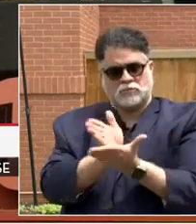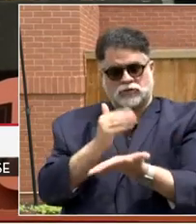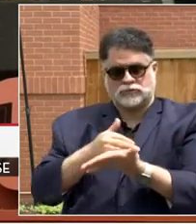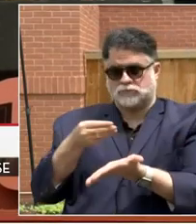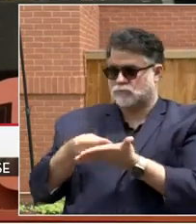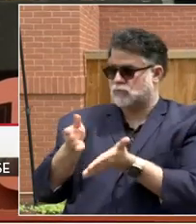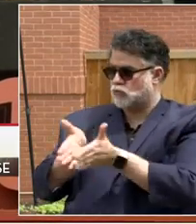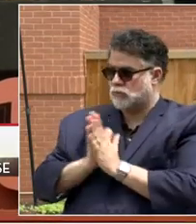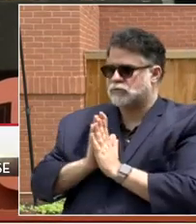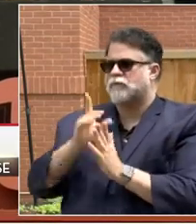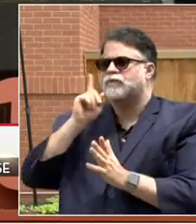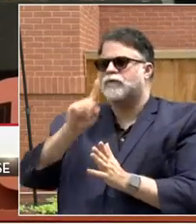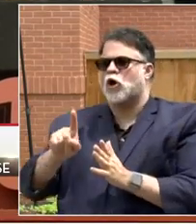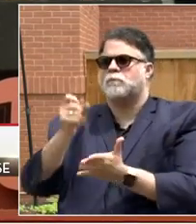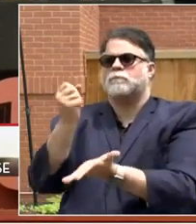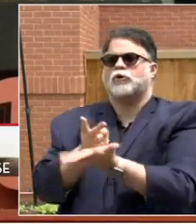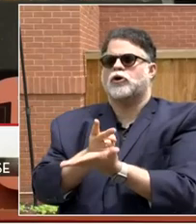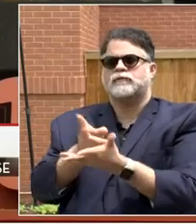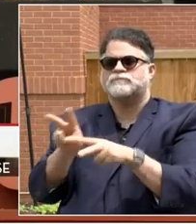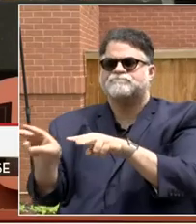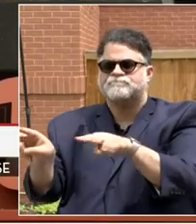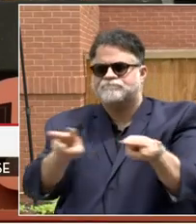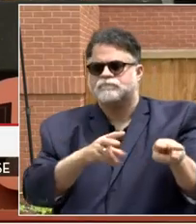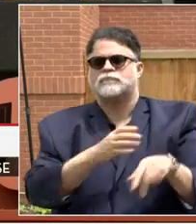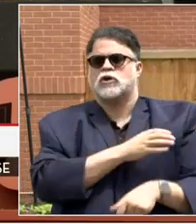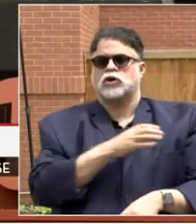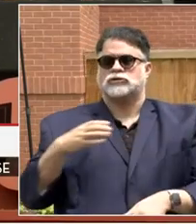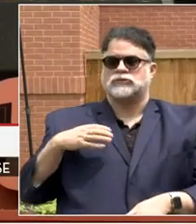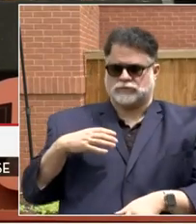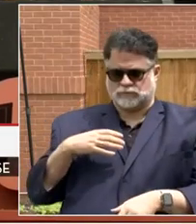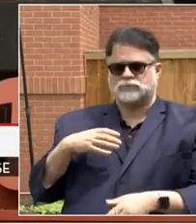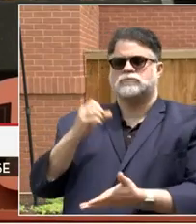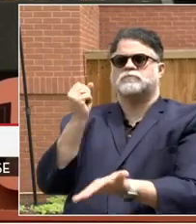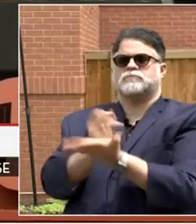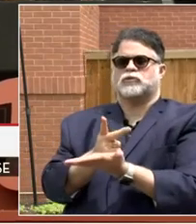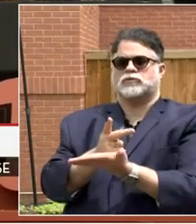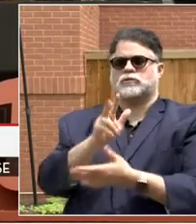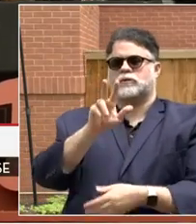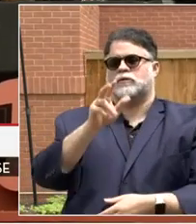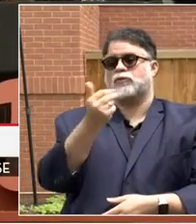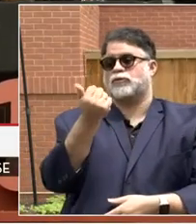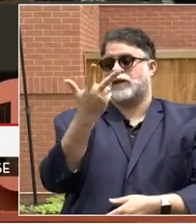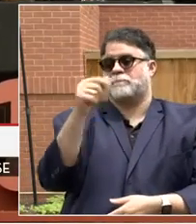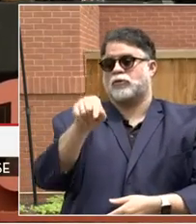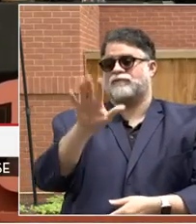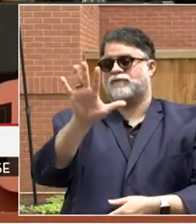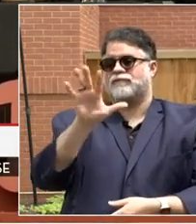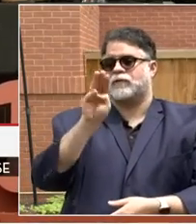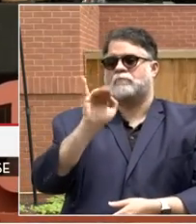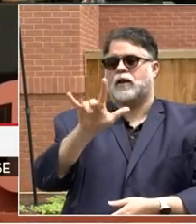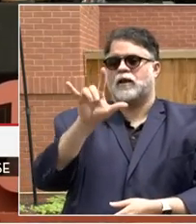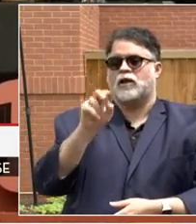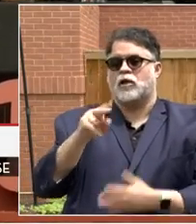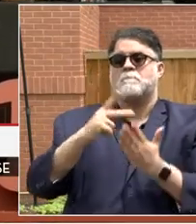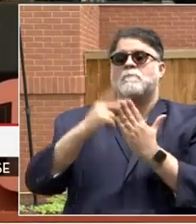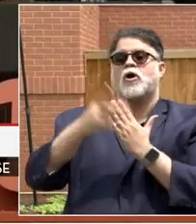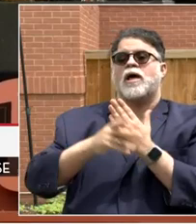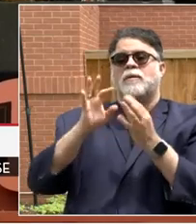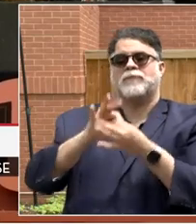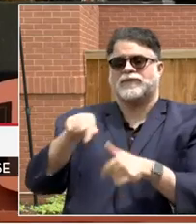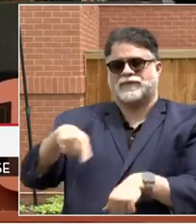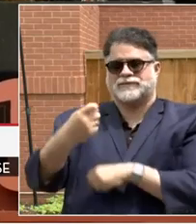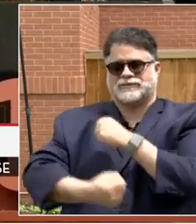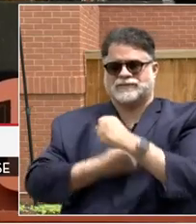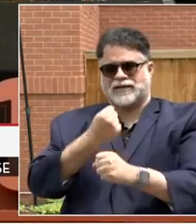and the council approved, adding $13.5 million in programming for the upcoming year. Some of it we can start